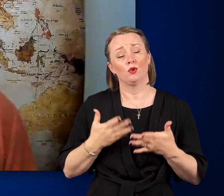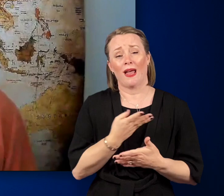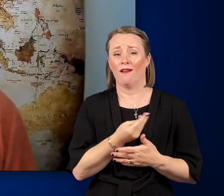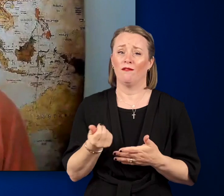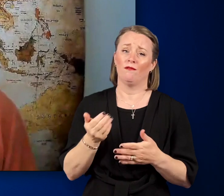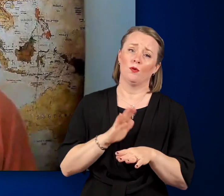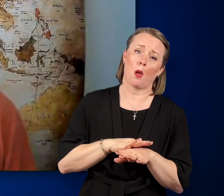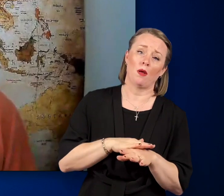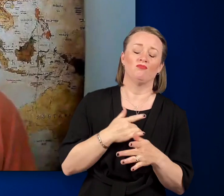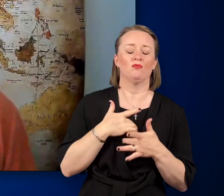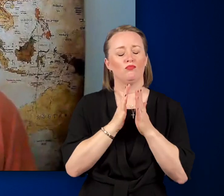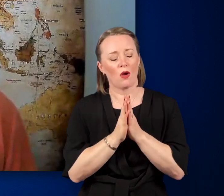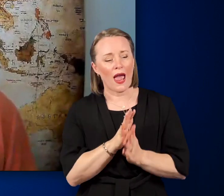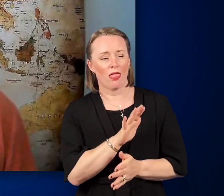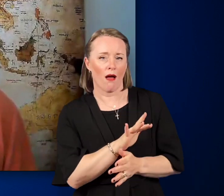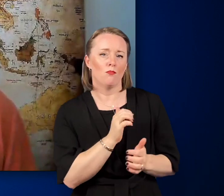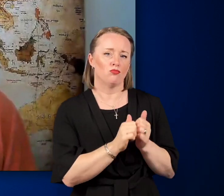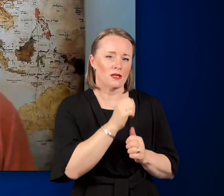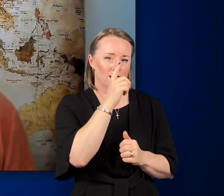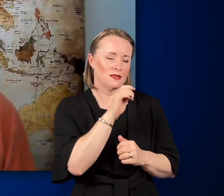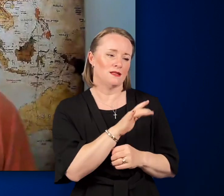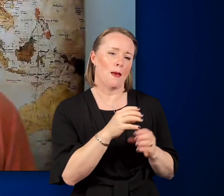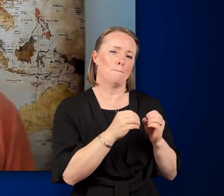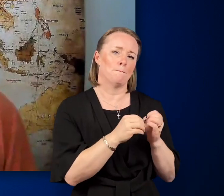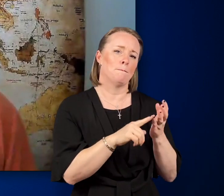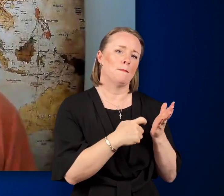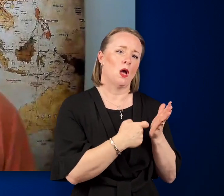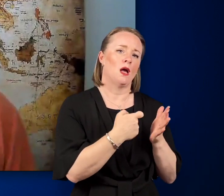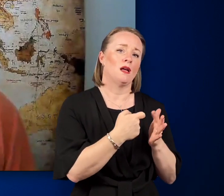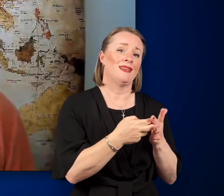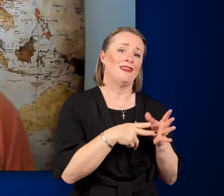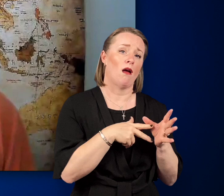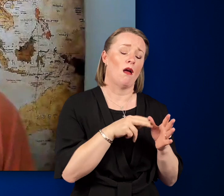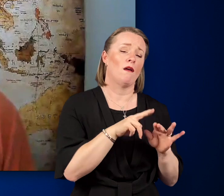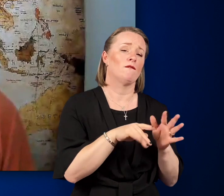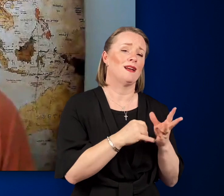praying for our brothers and sisters in Burkina Faso. Let's pray.